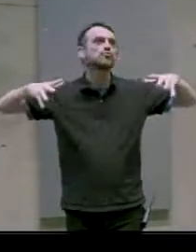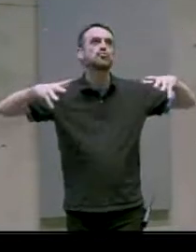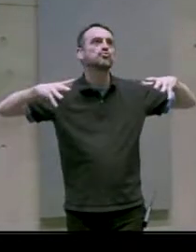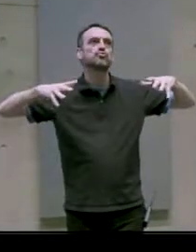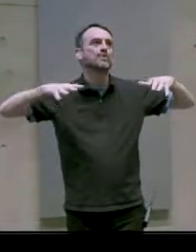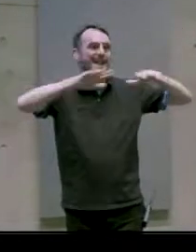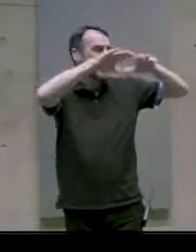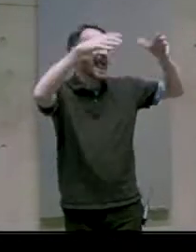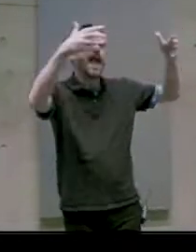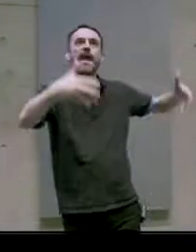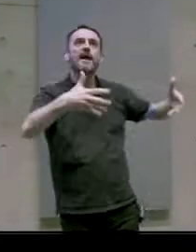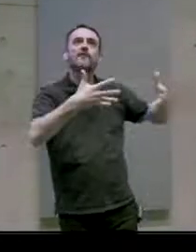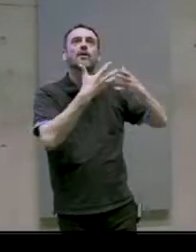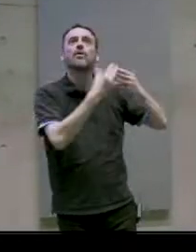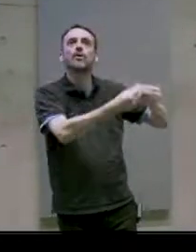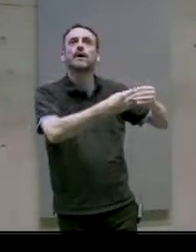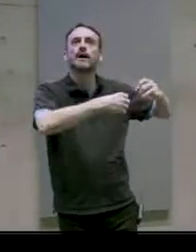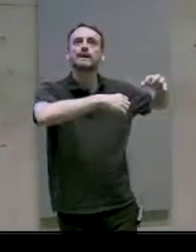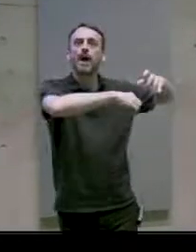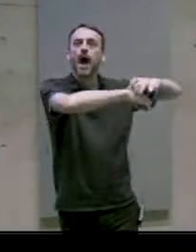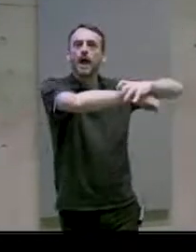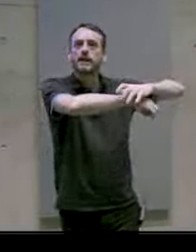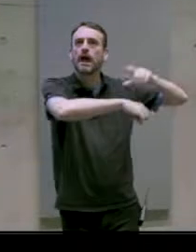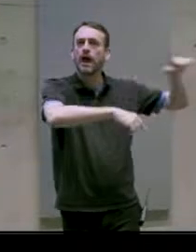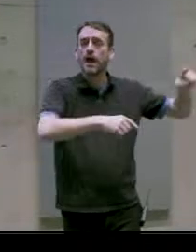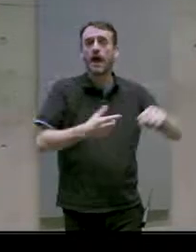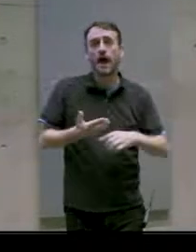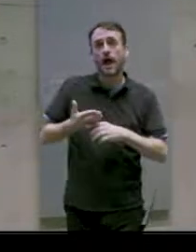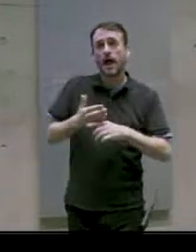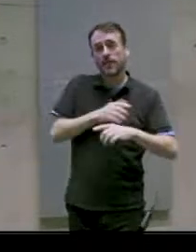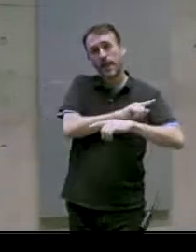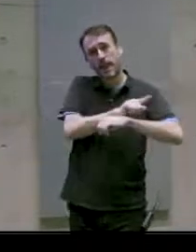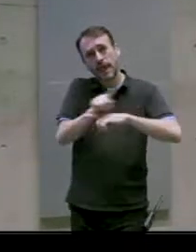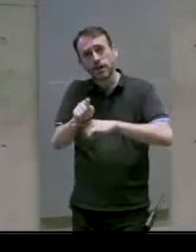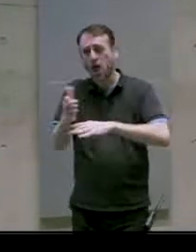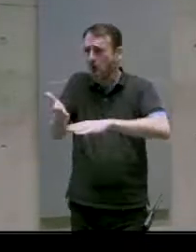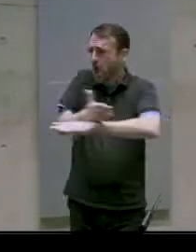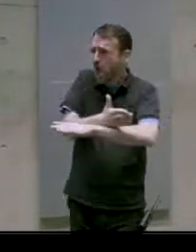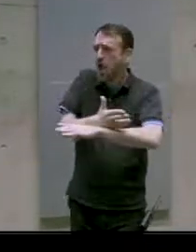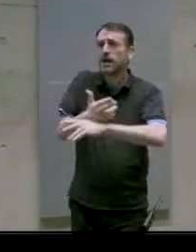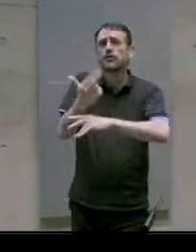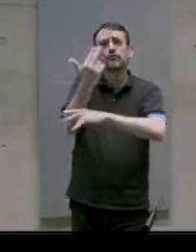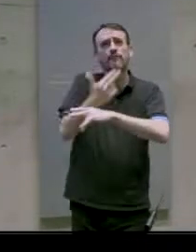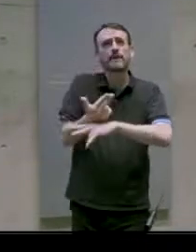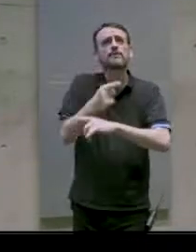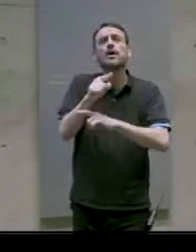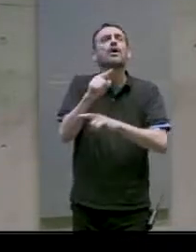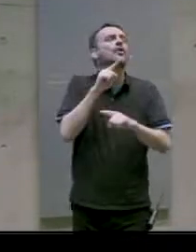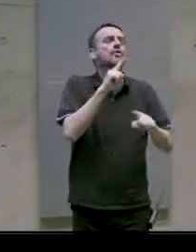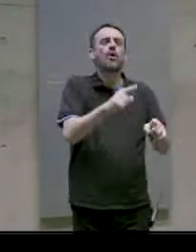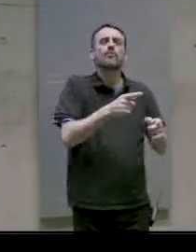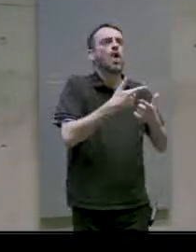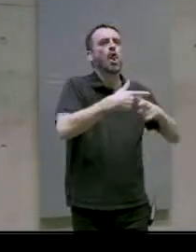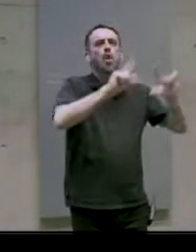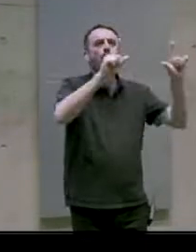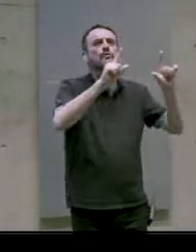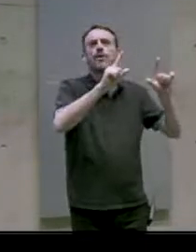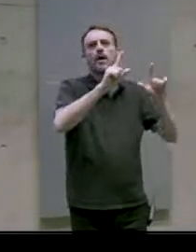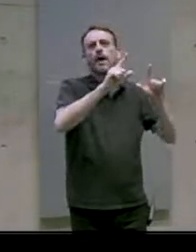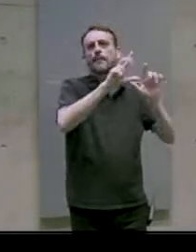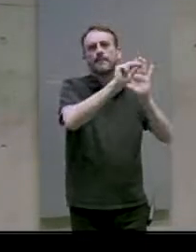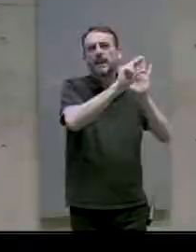cave. And then we had early graphics. There's lots of games, not particularly Lords of Midnight, although that's one of them, where it would try